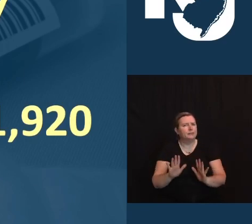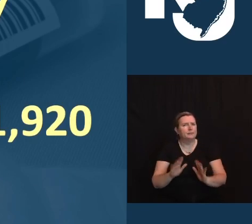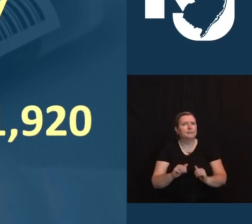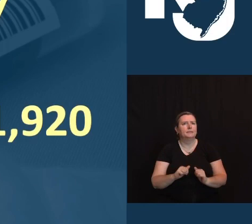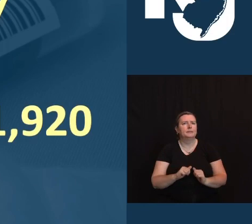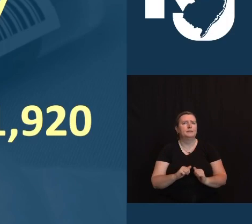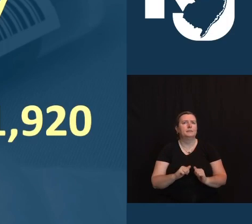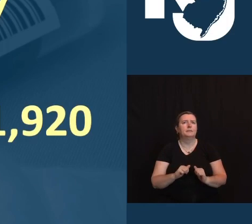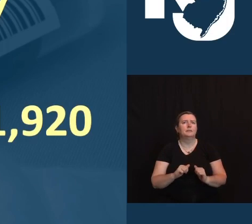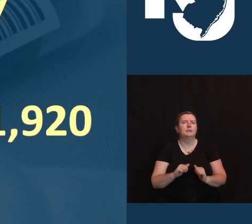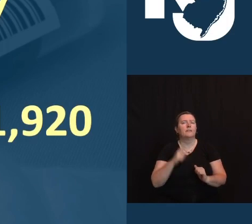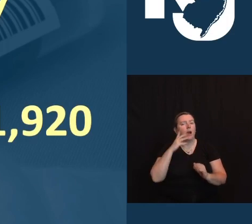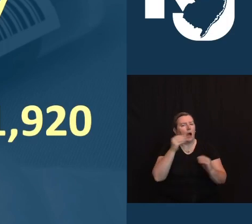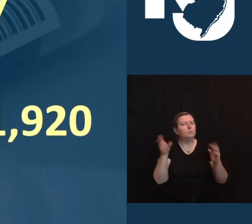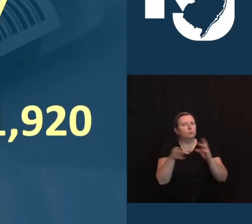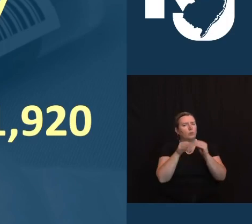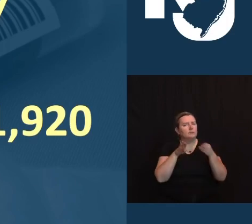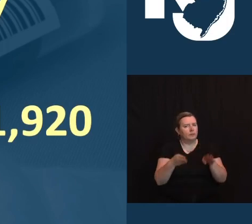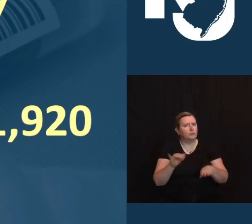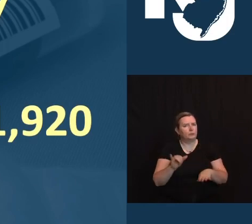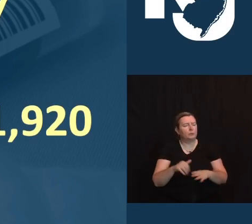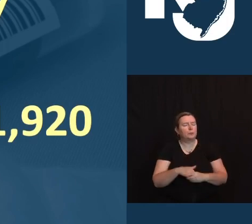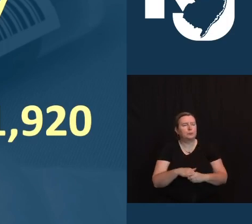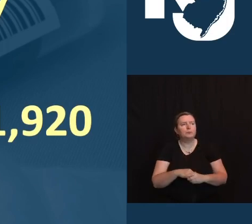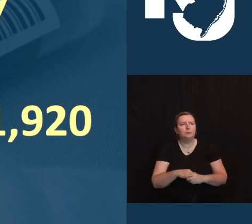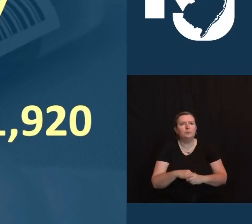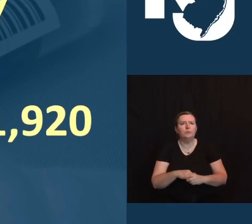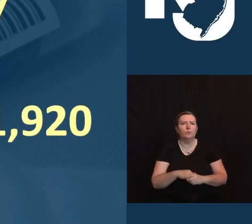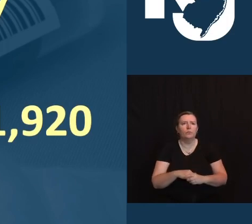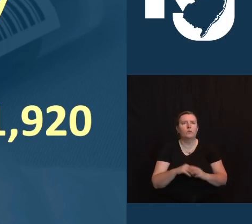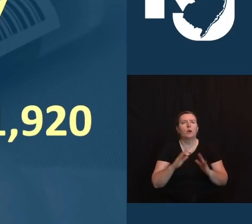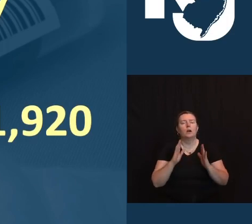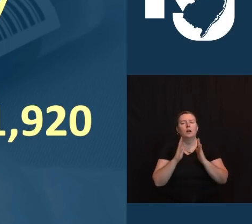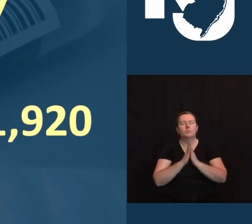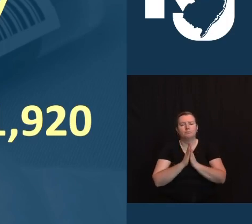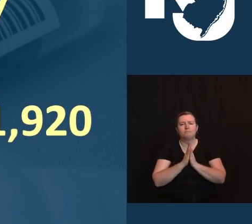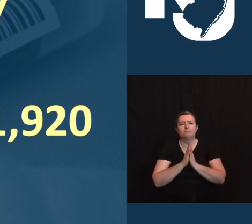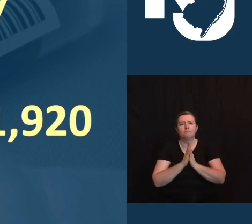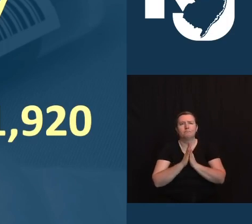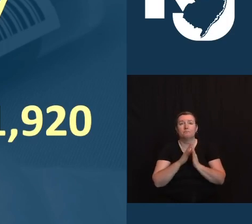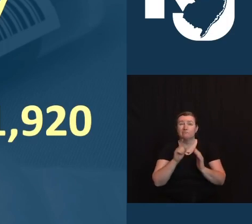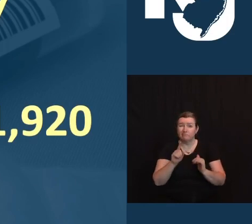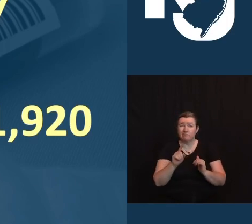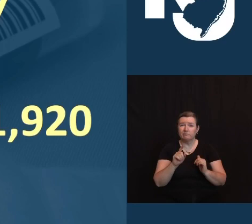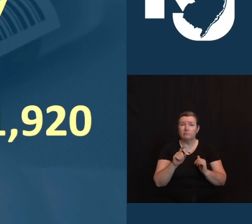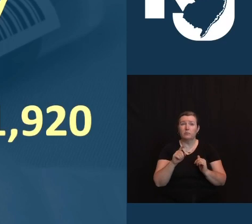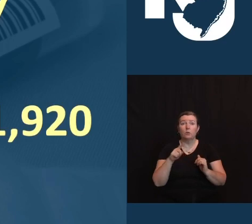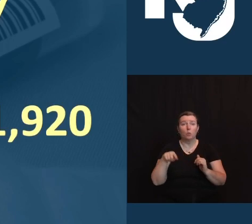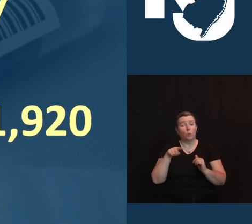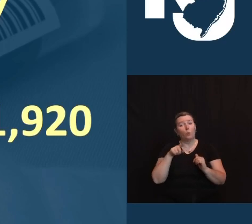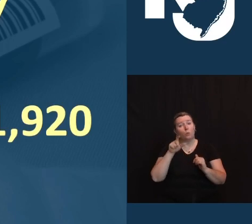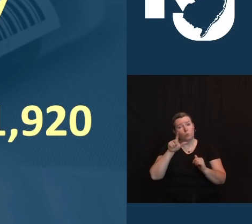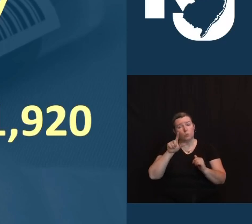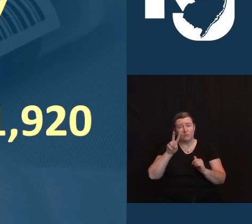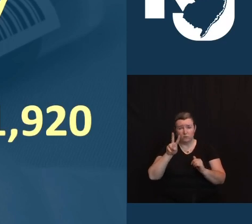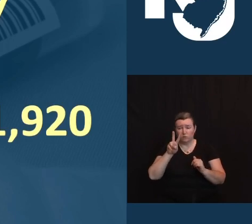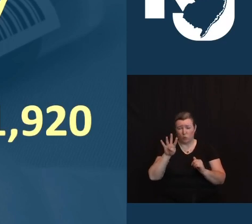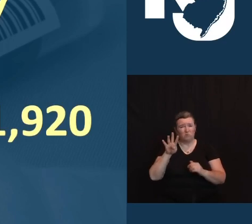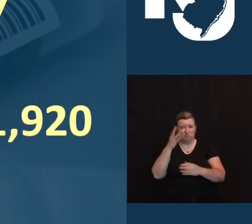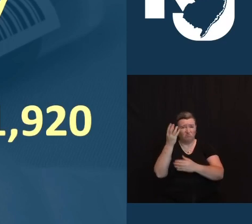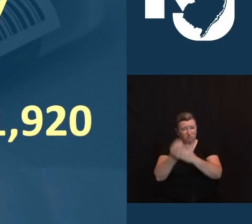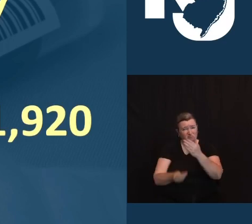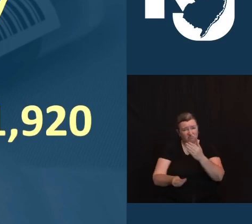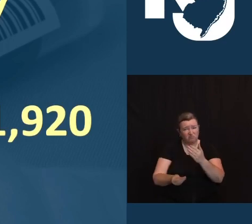is passing right now. But in any case, those persons are gone. 24 persons more are gone.